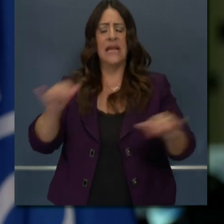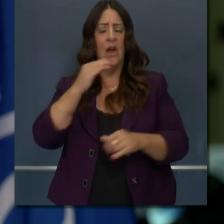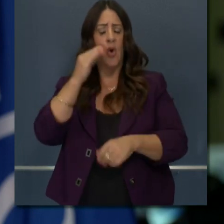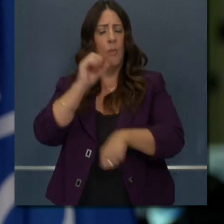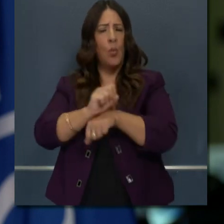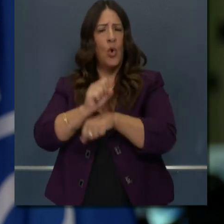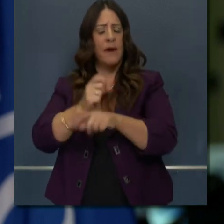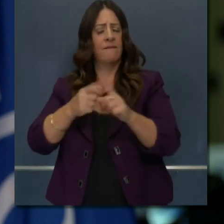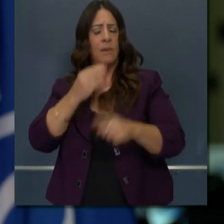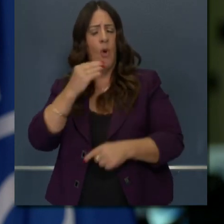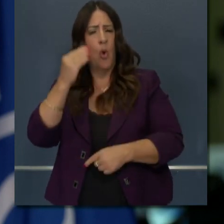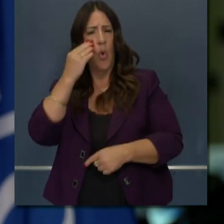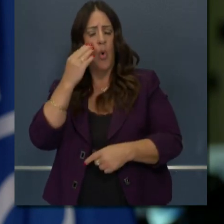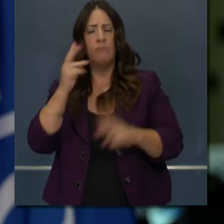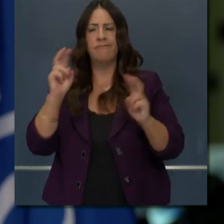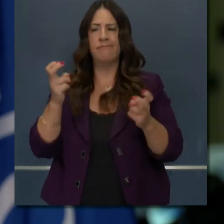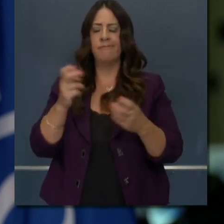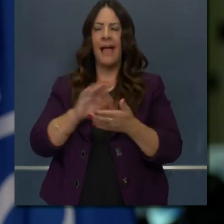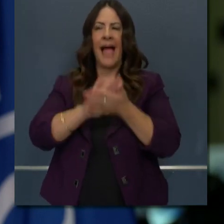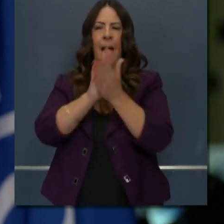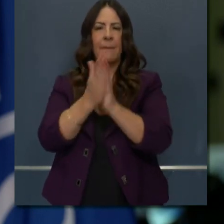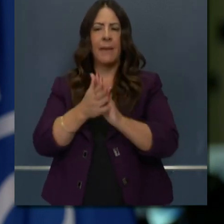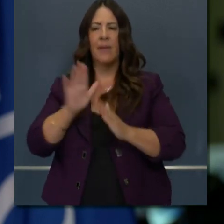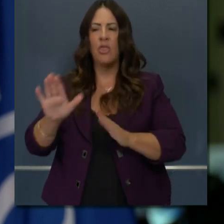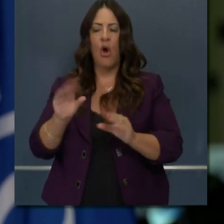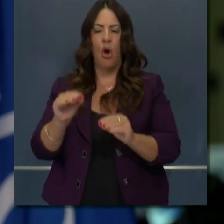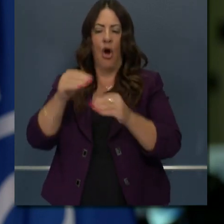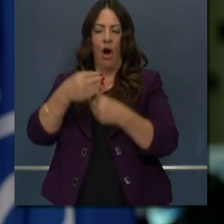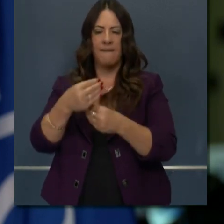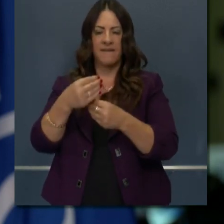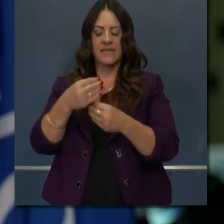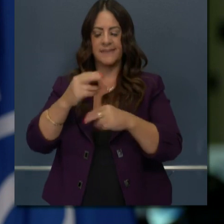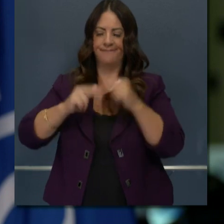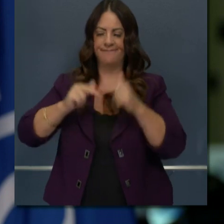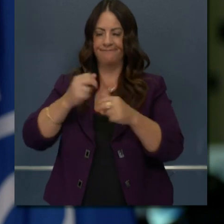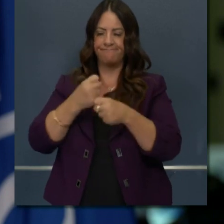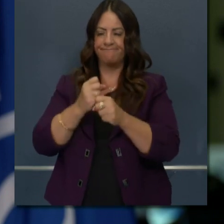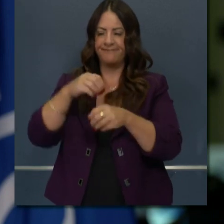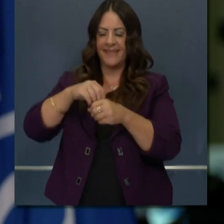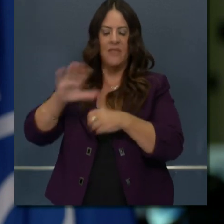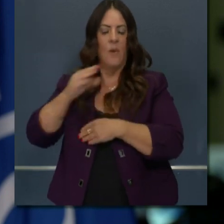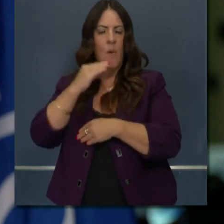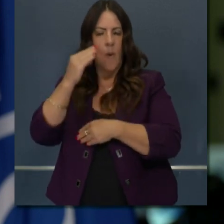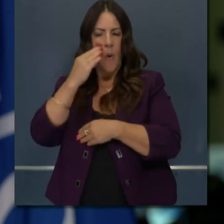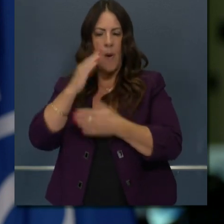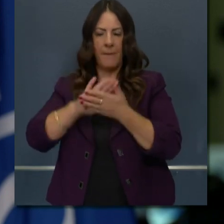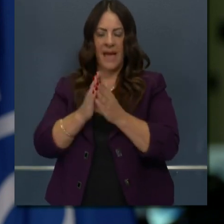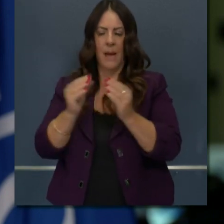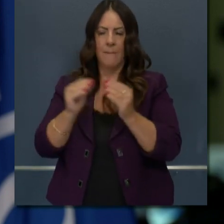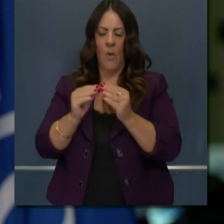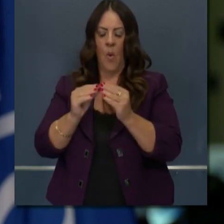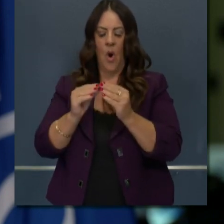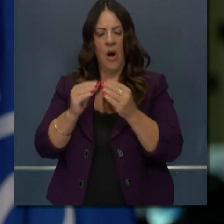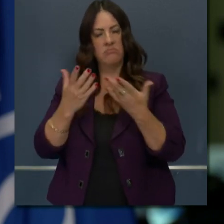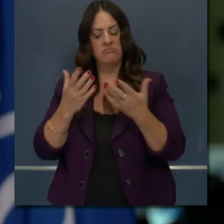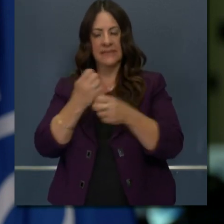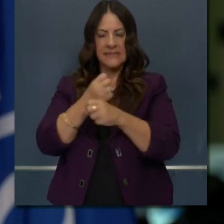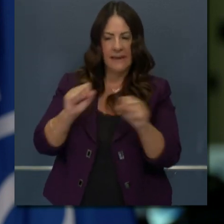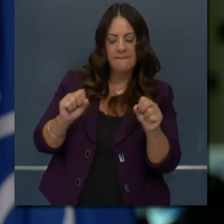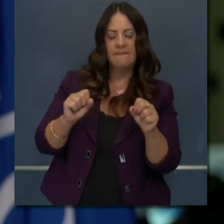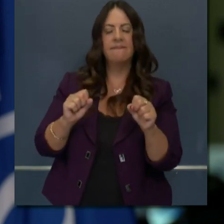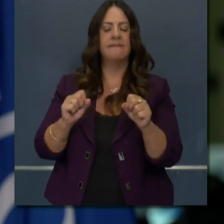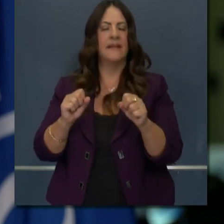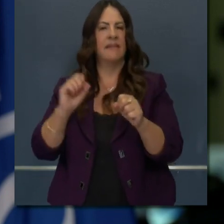make those home offices, get them up to maybe some of the same safety standards that they might see at their normal offices, and make sure that